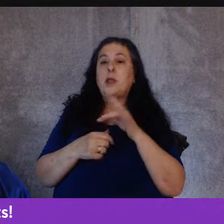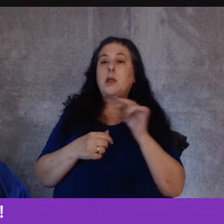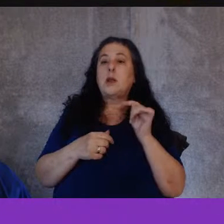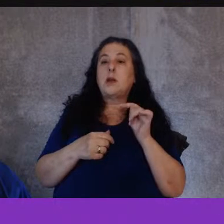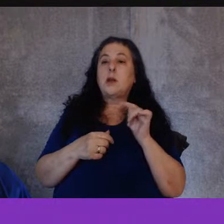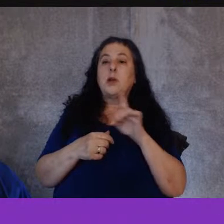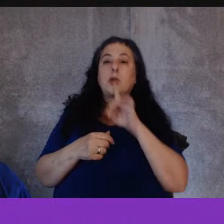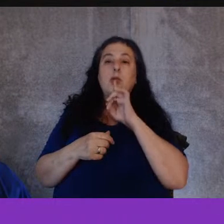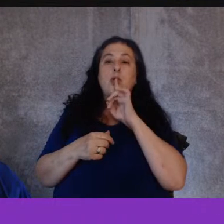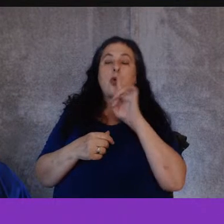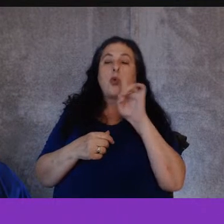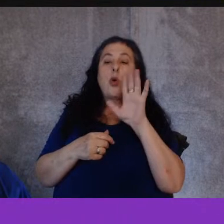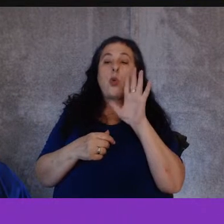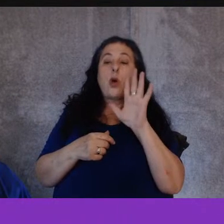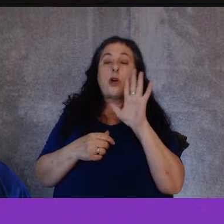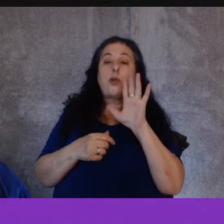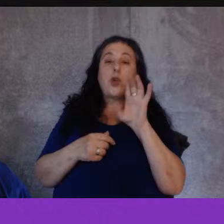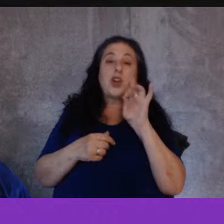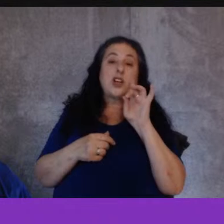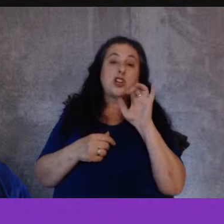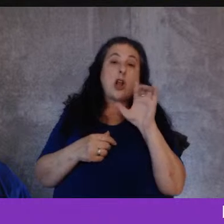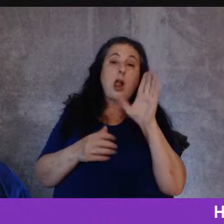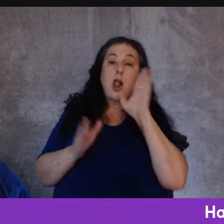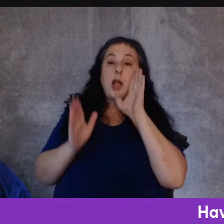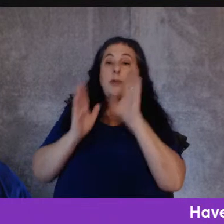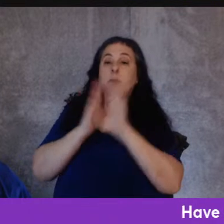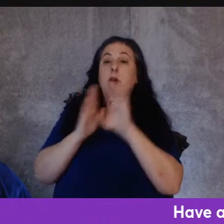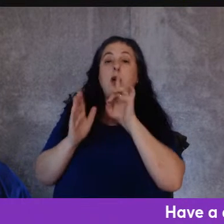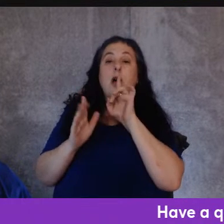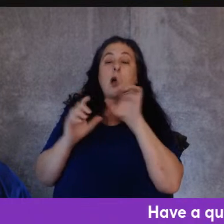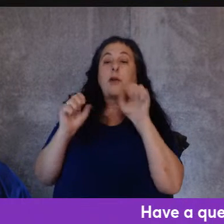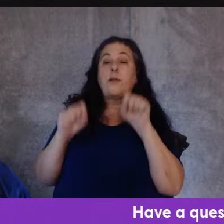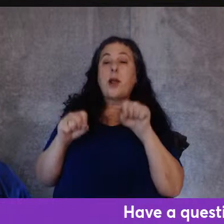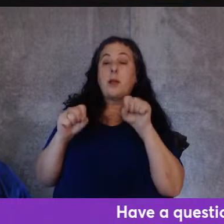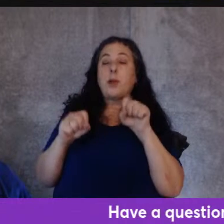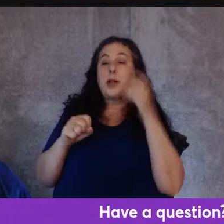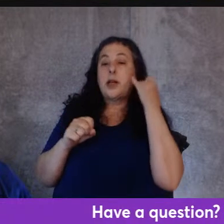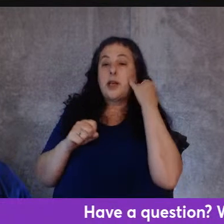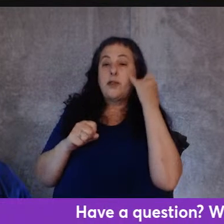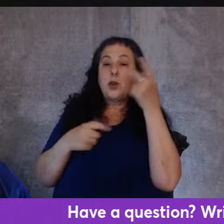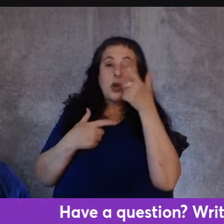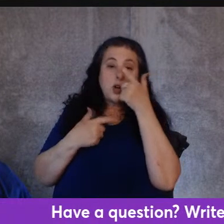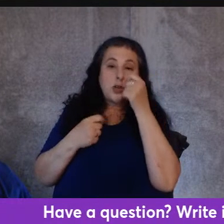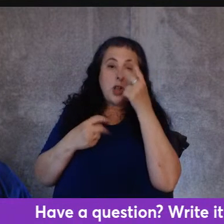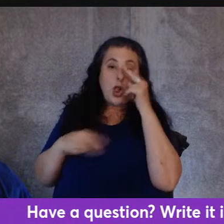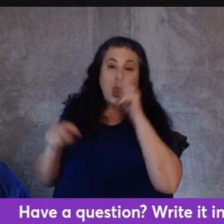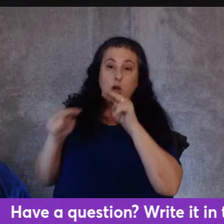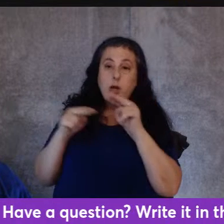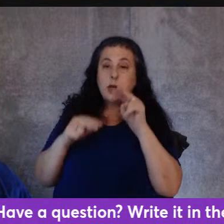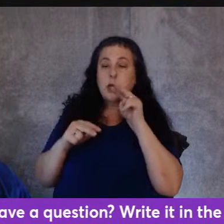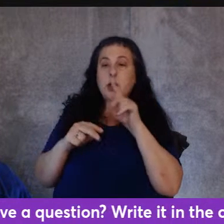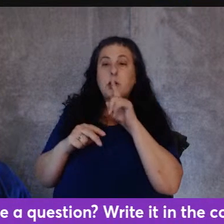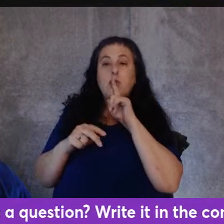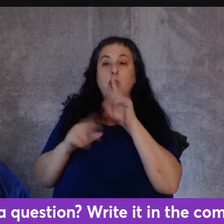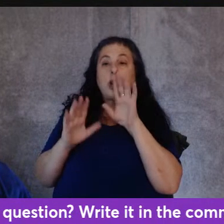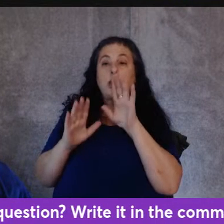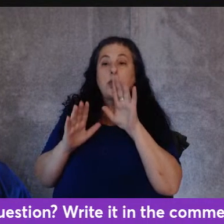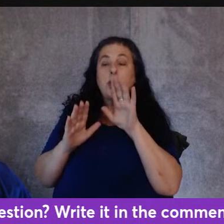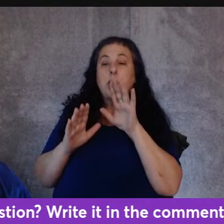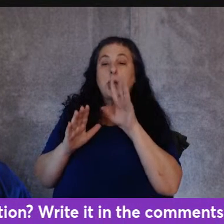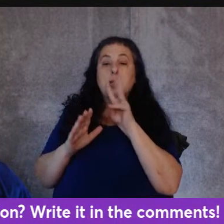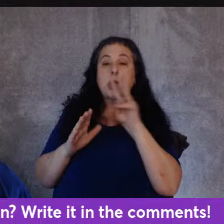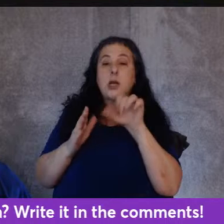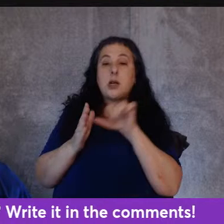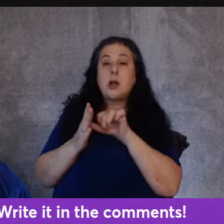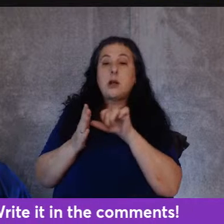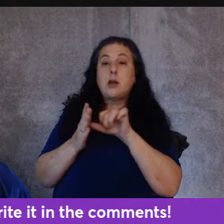There's really wonderful digital images that are available if you're interested in looking at them. So some really great sites